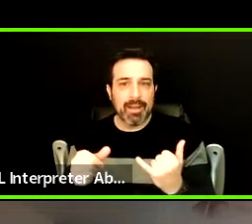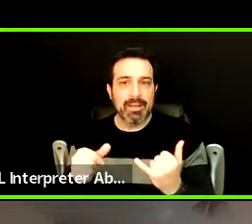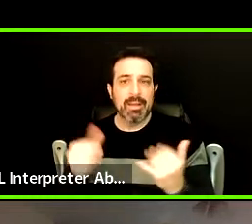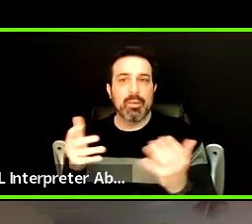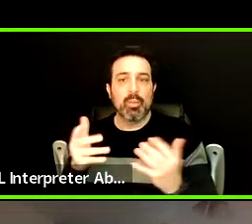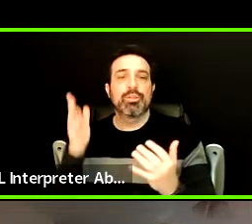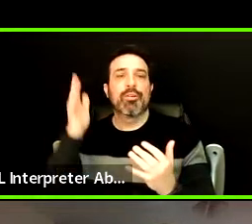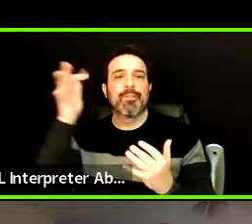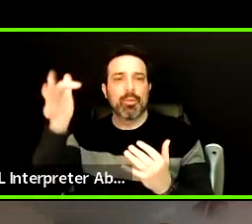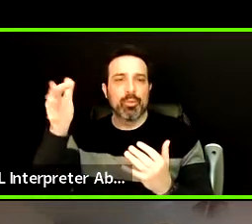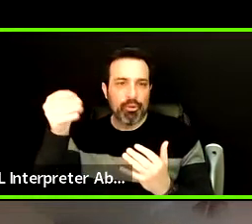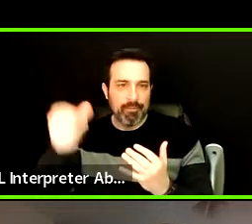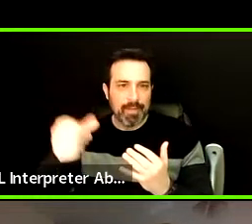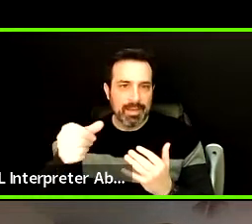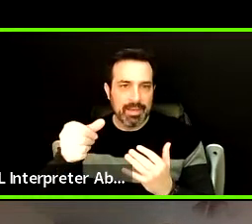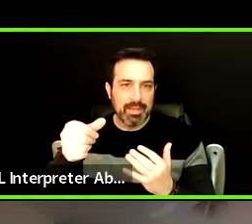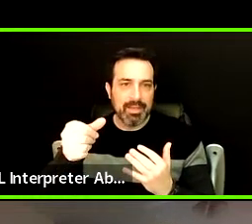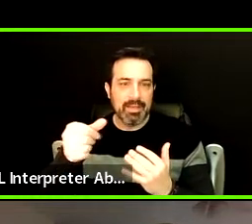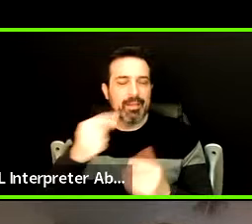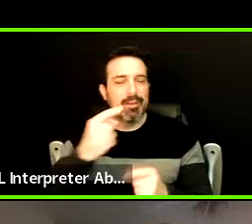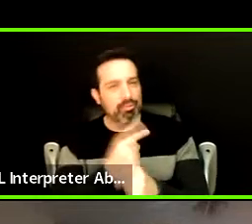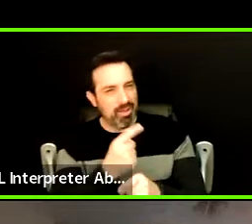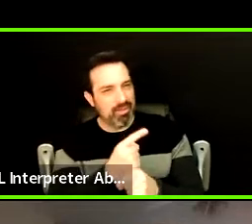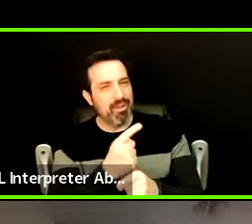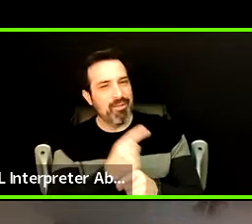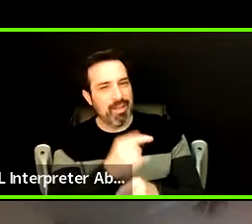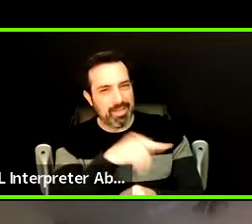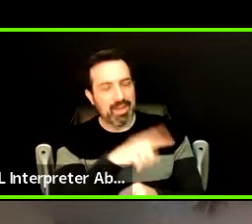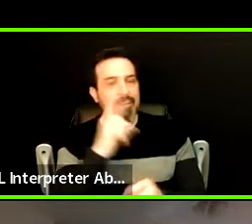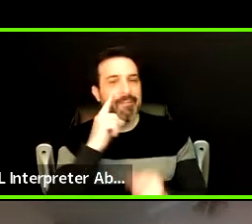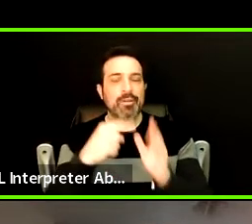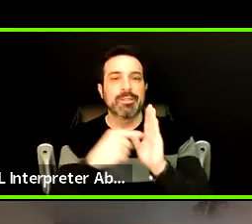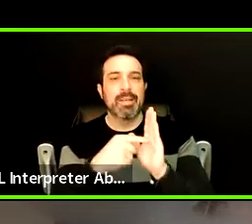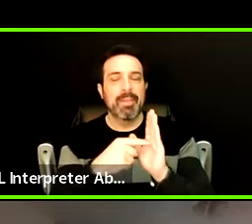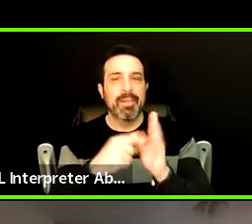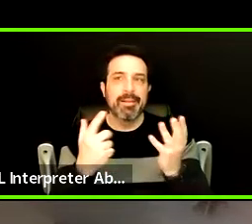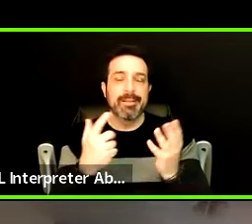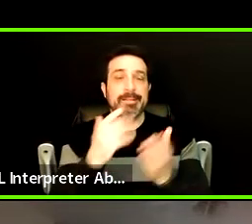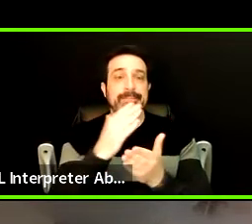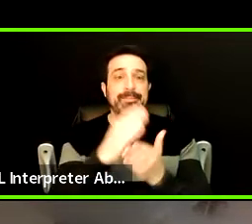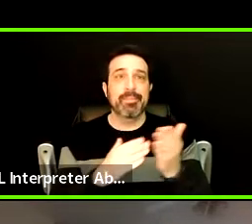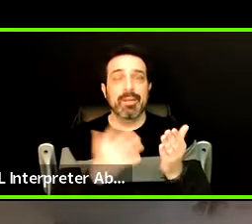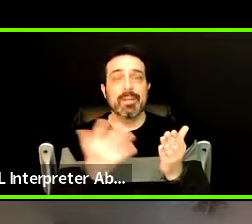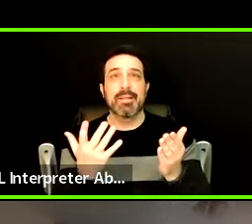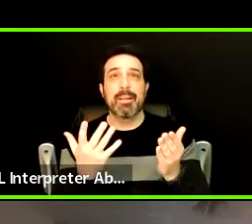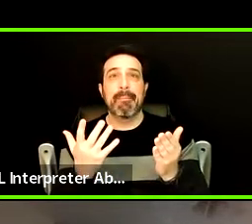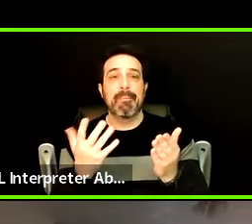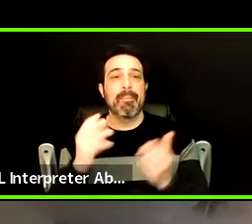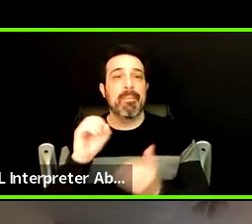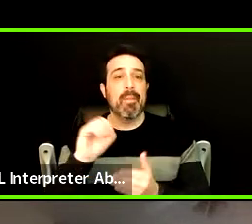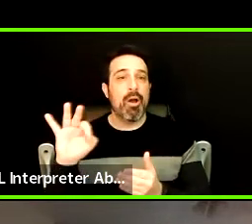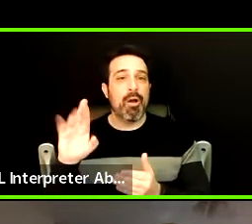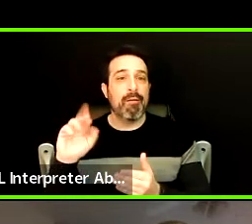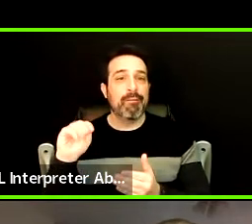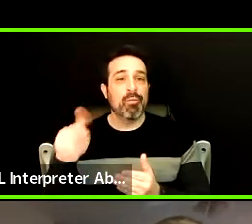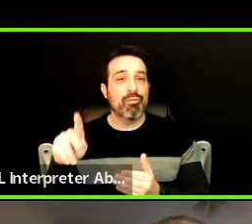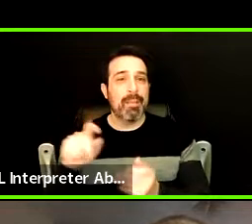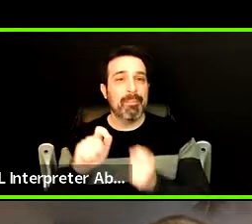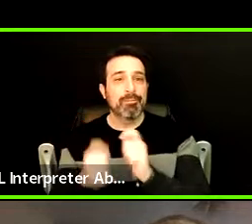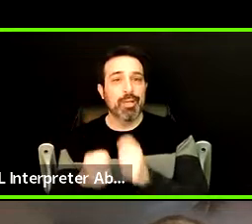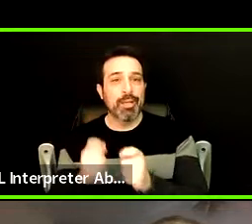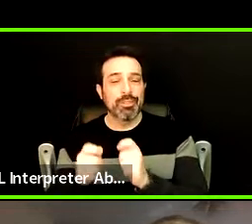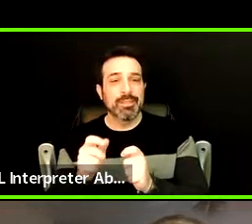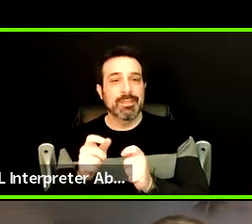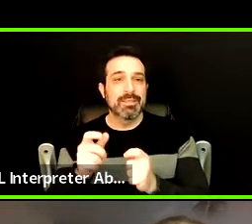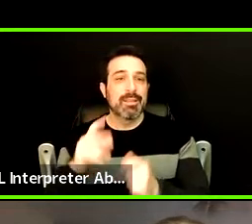need future funding, and that Right. For instance, some of the off-ramp changes that might happen,